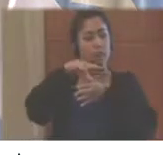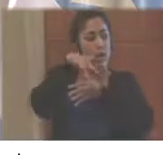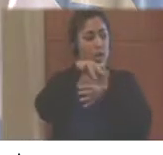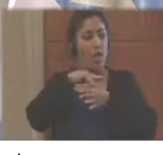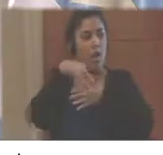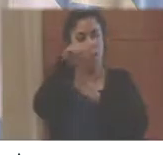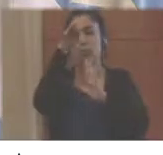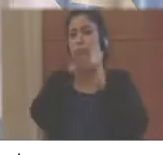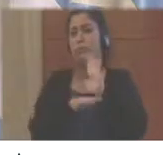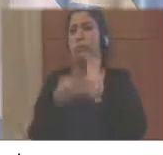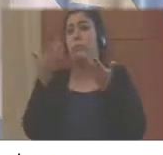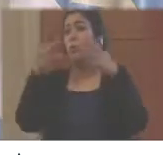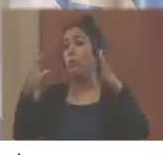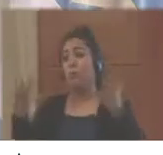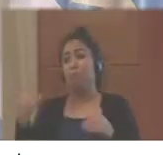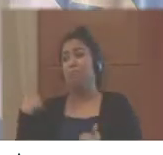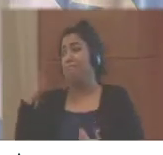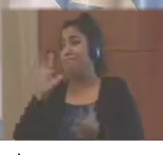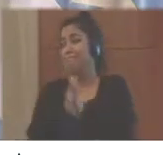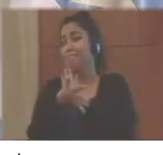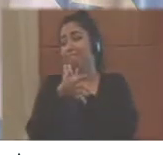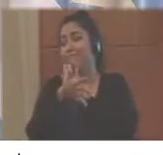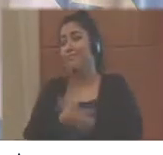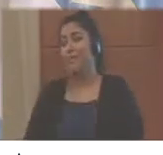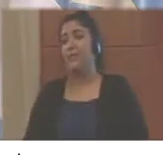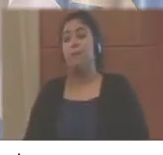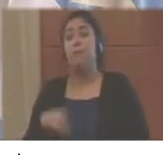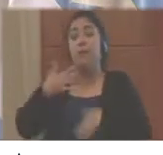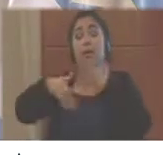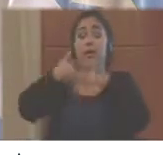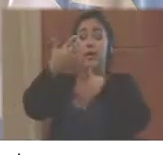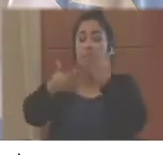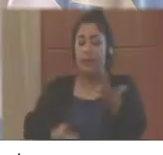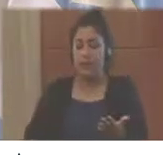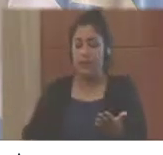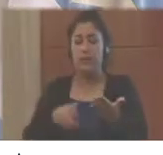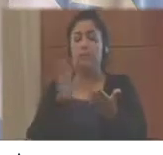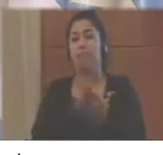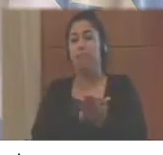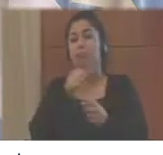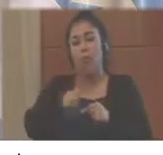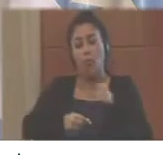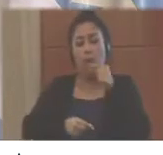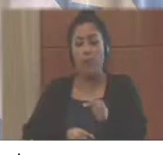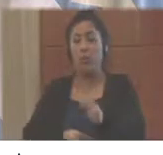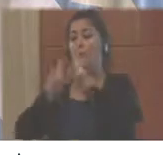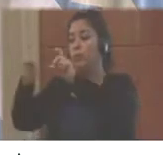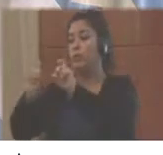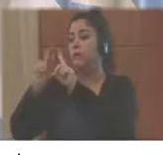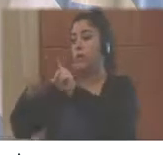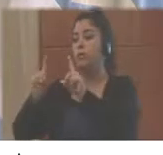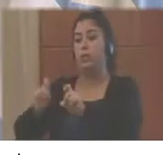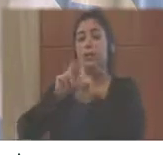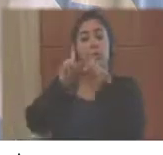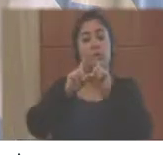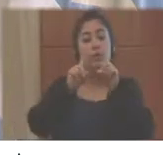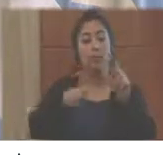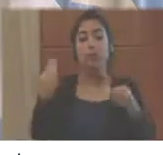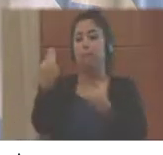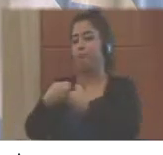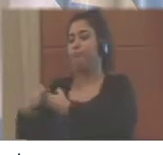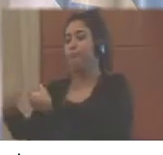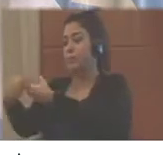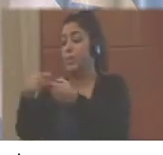the actions to reduce risk in our institutions. And it was there then that we